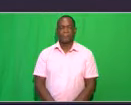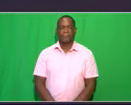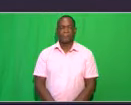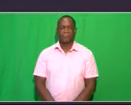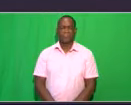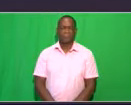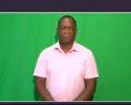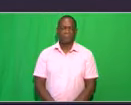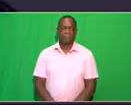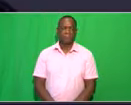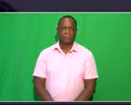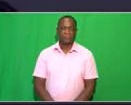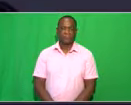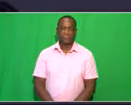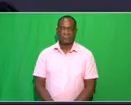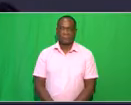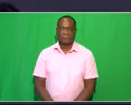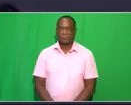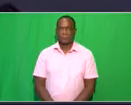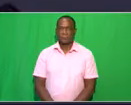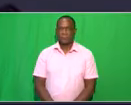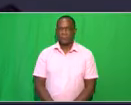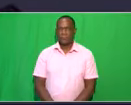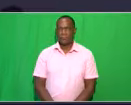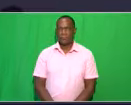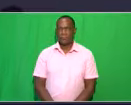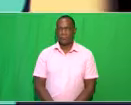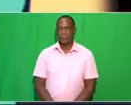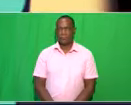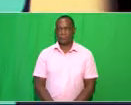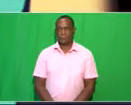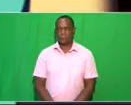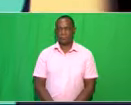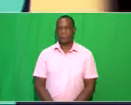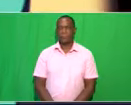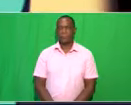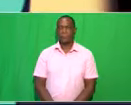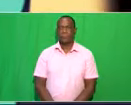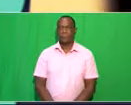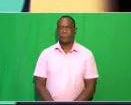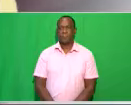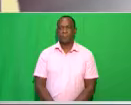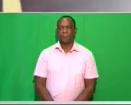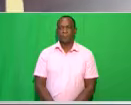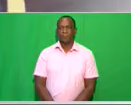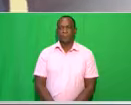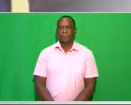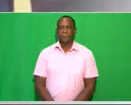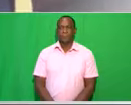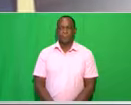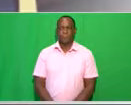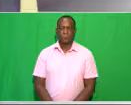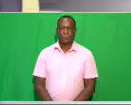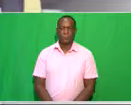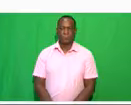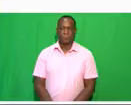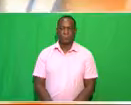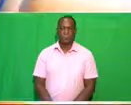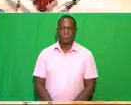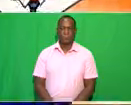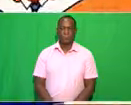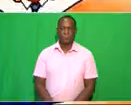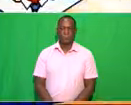I'm scared. It's okay. Just keep your mask on and wash your hands as often as possible. Remember how we practice? Mm-hmm.